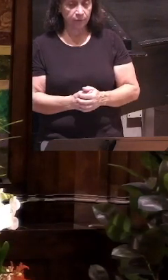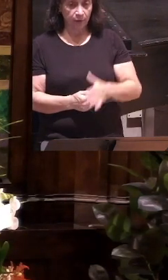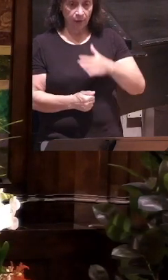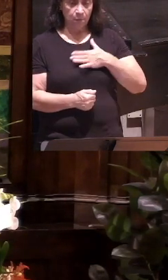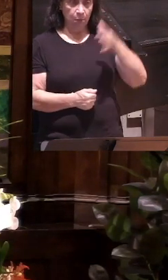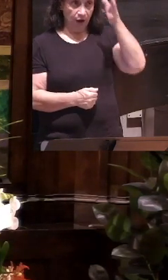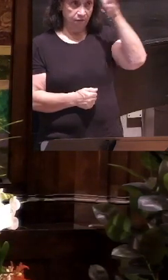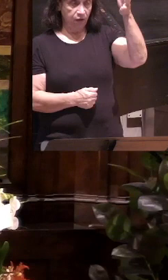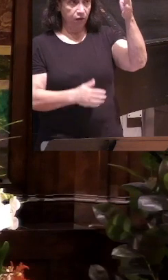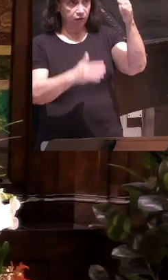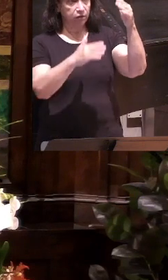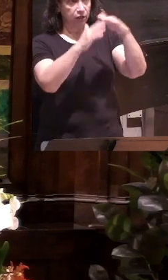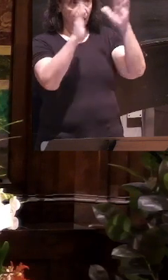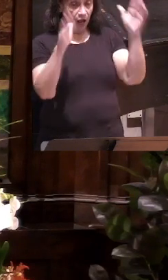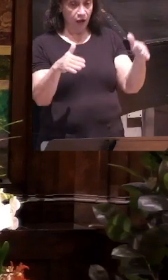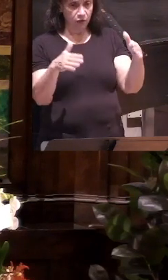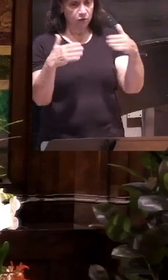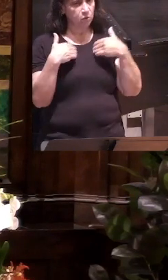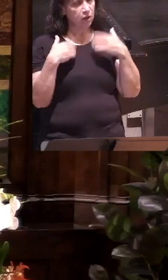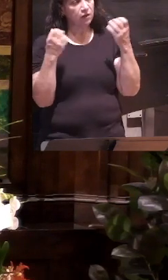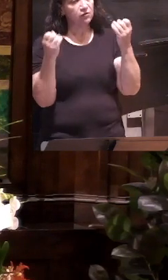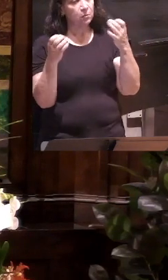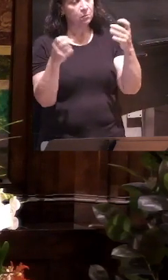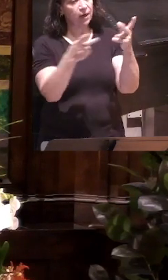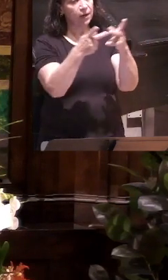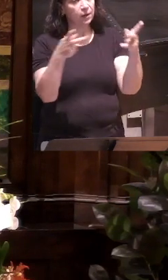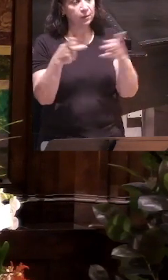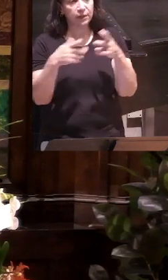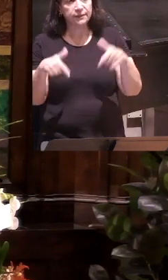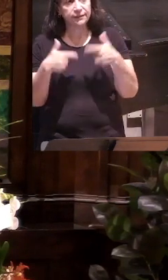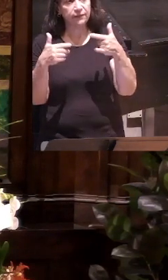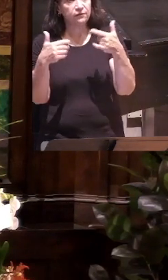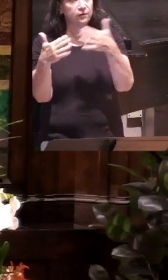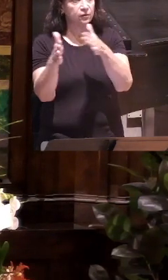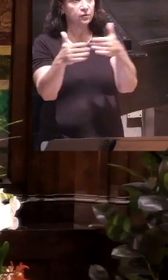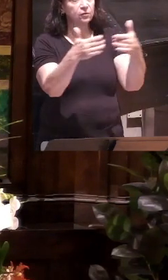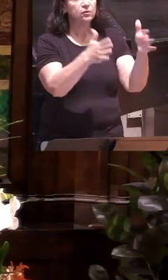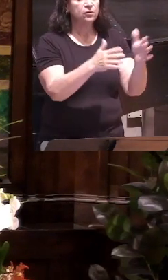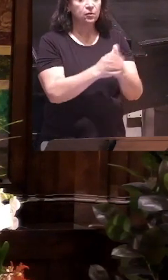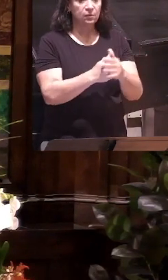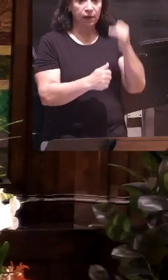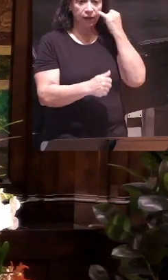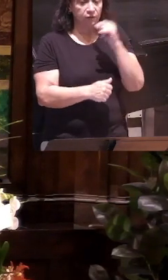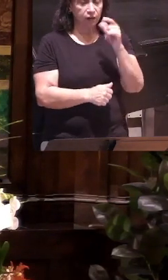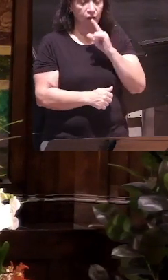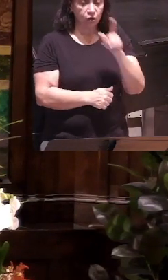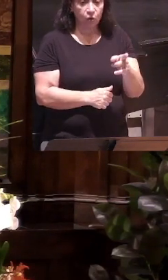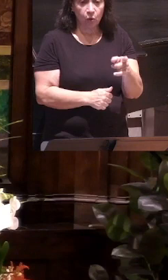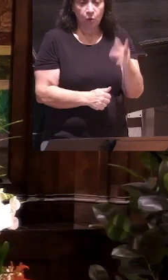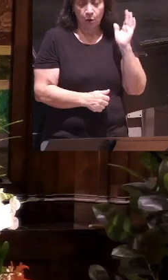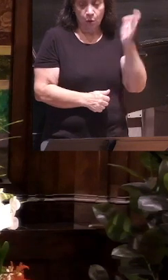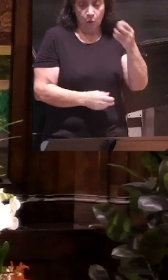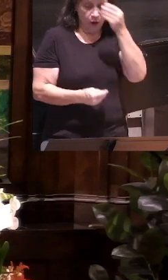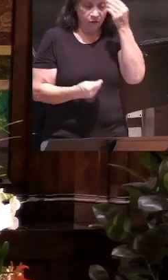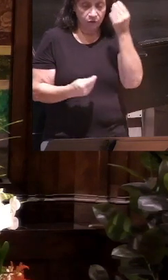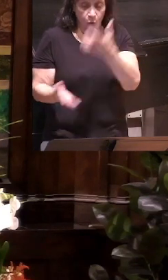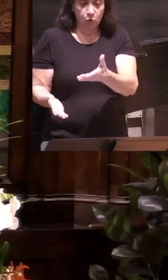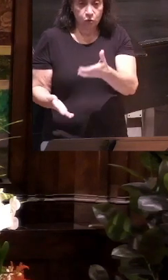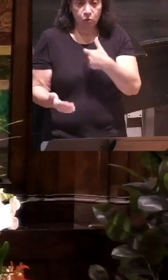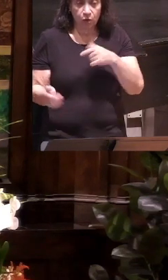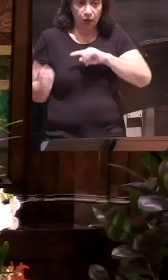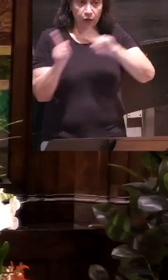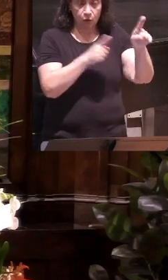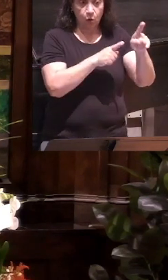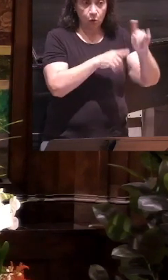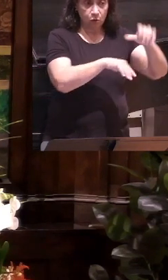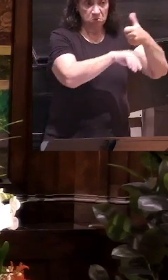my Father's house, there are many dwelling places. If it were not so, would I have told you that I go to